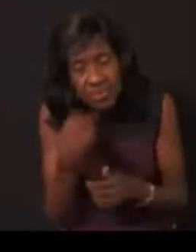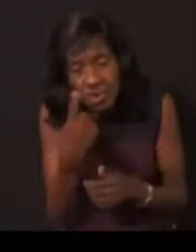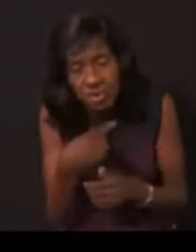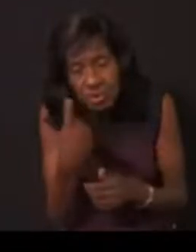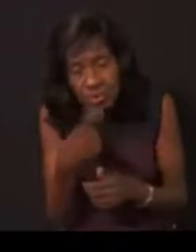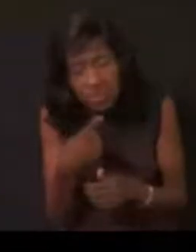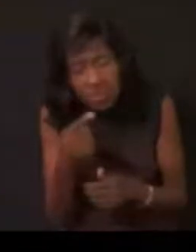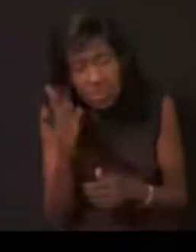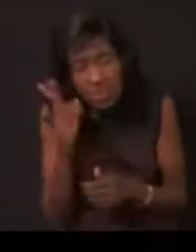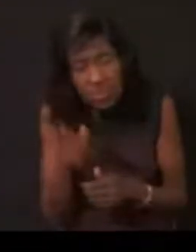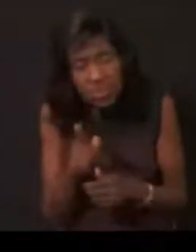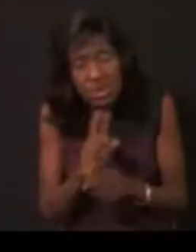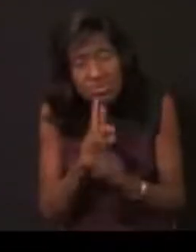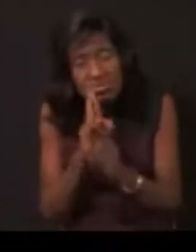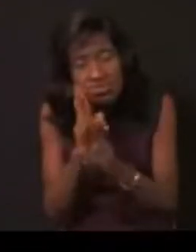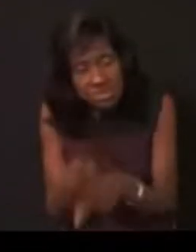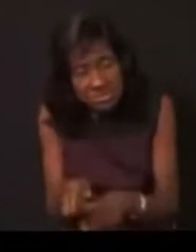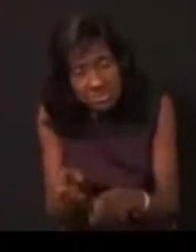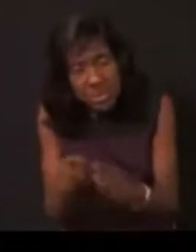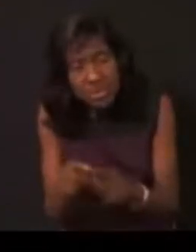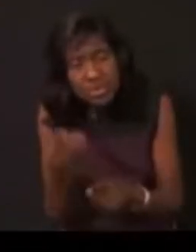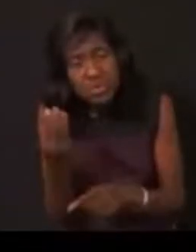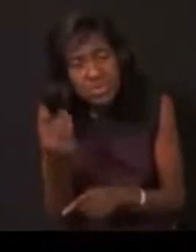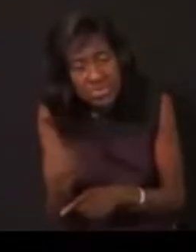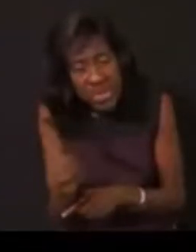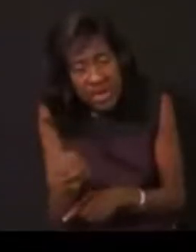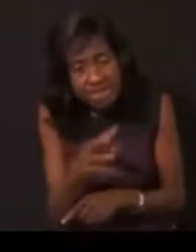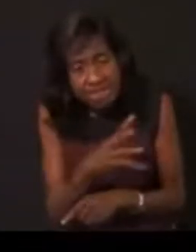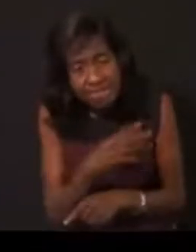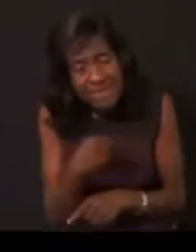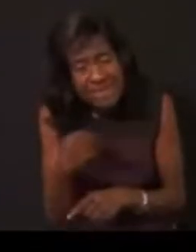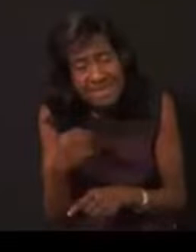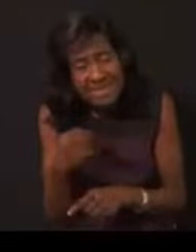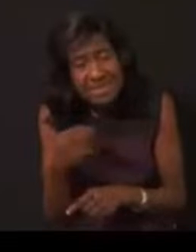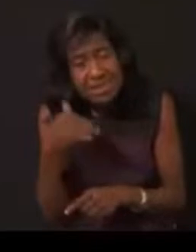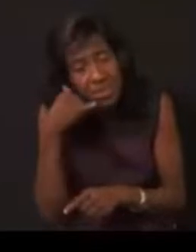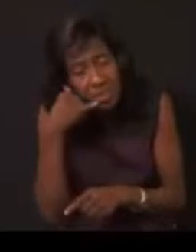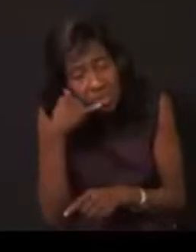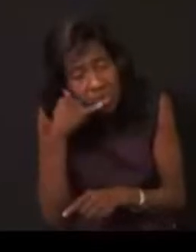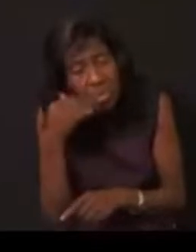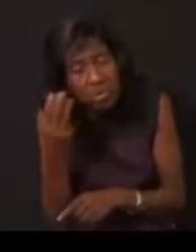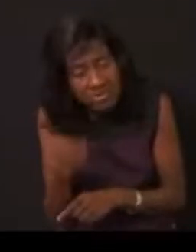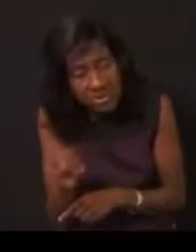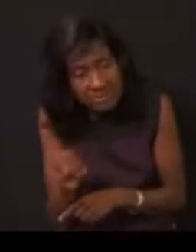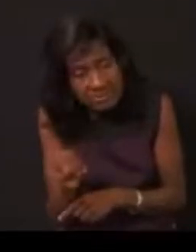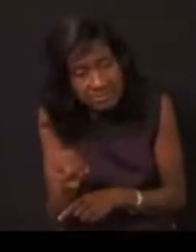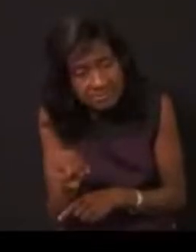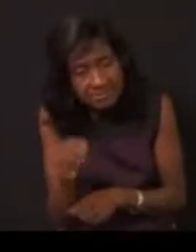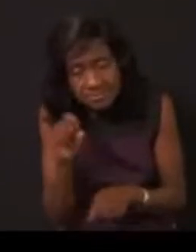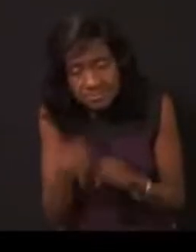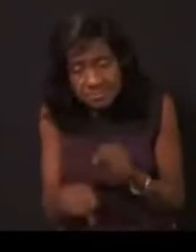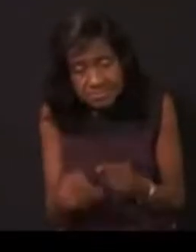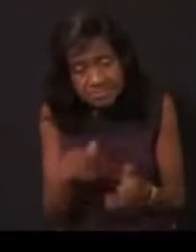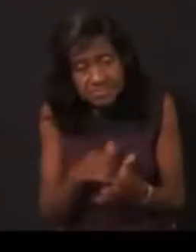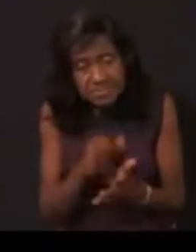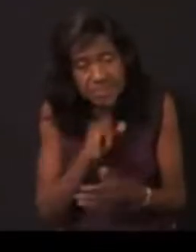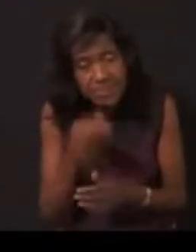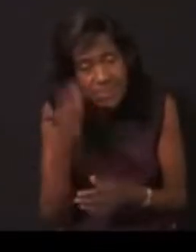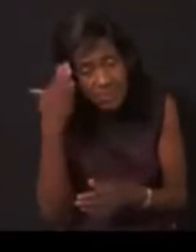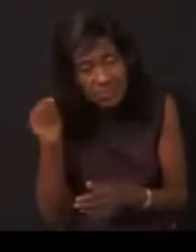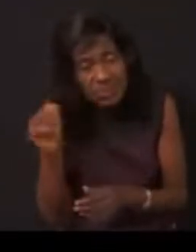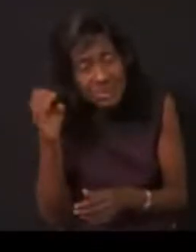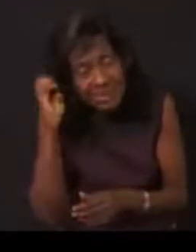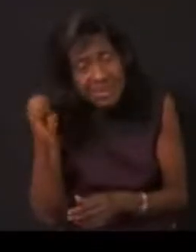to respond to them and check in with them. And that's one of the reasons I take it on myself to do it. Yeah. I mean, this morning I was